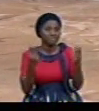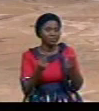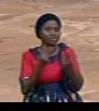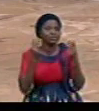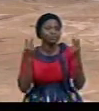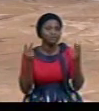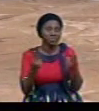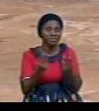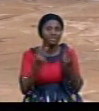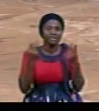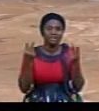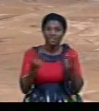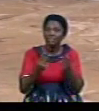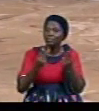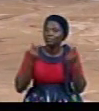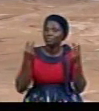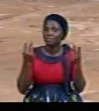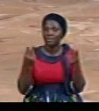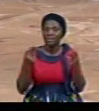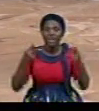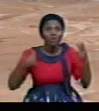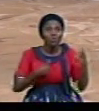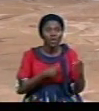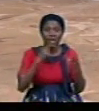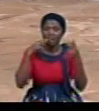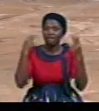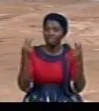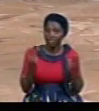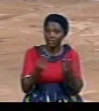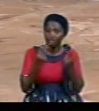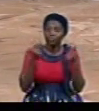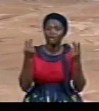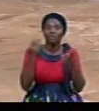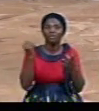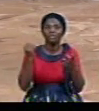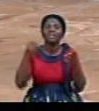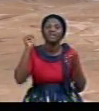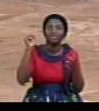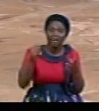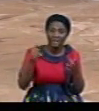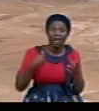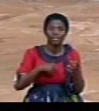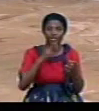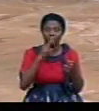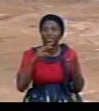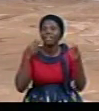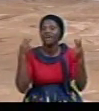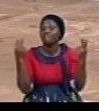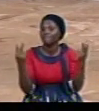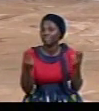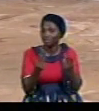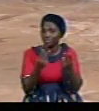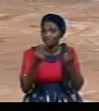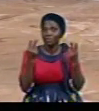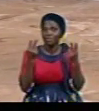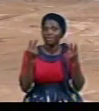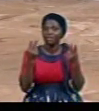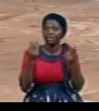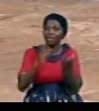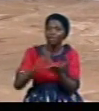given us victory victory we are victorious yes we are